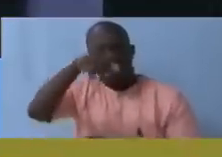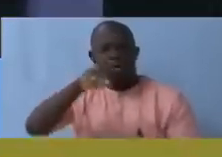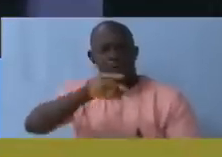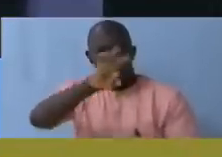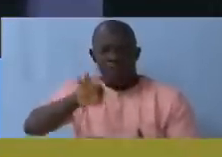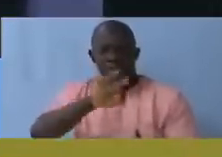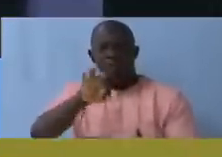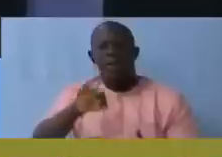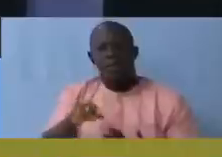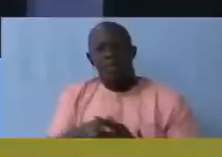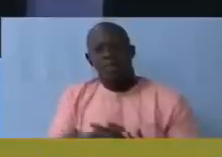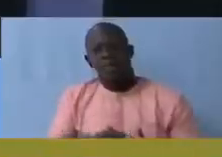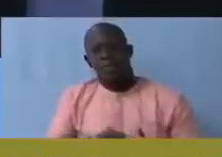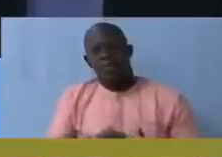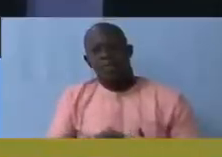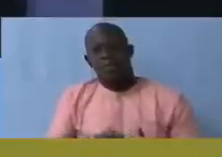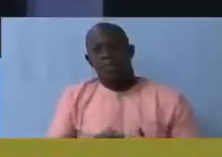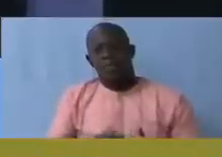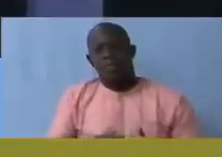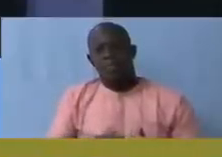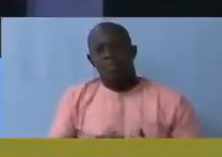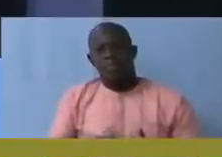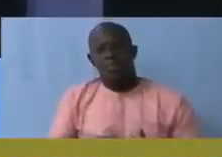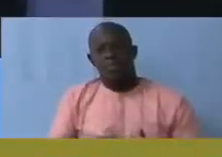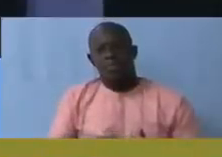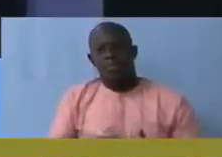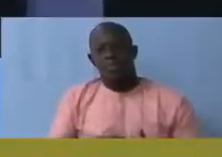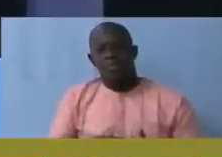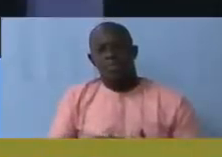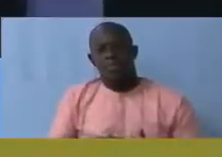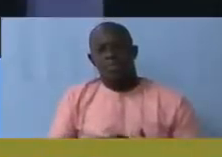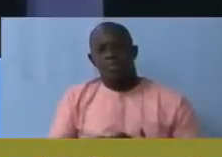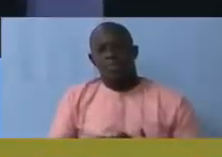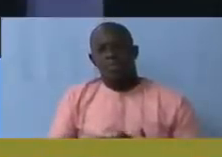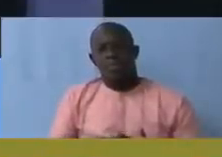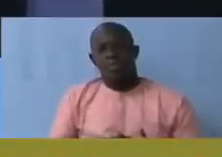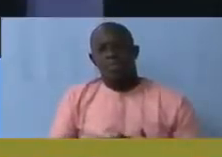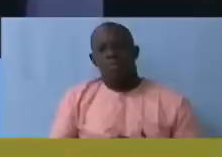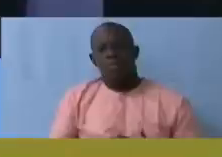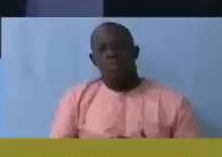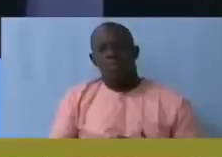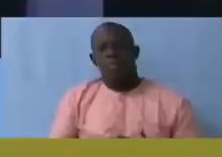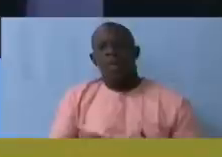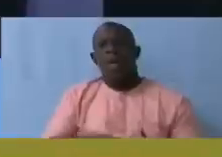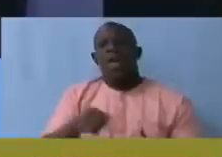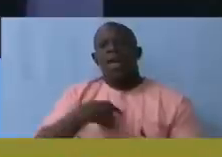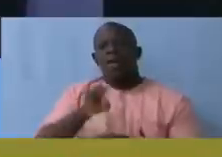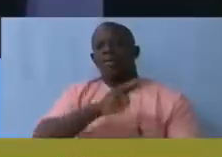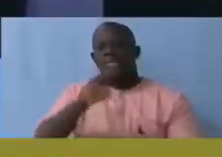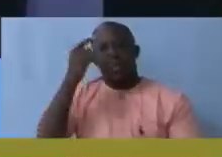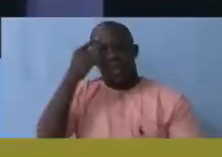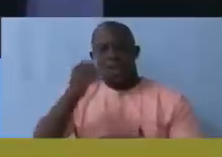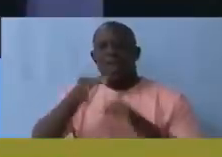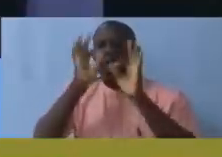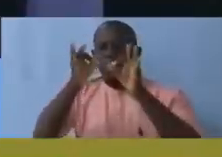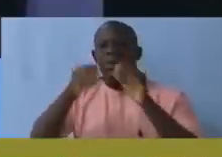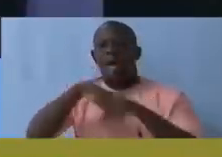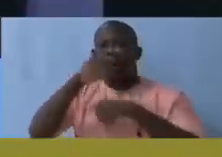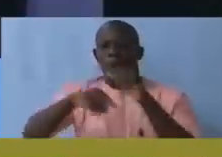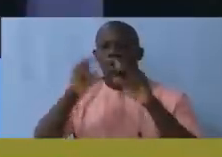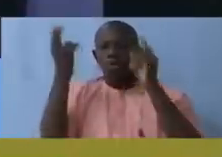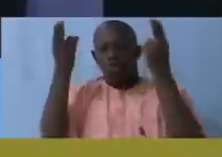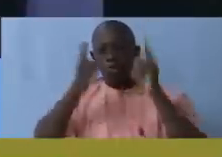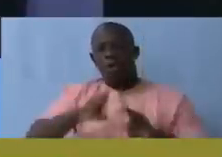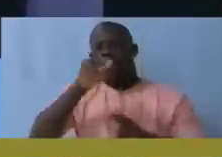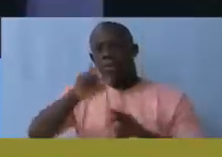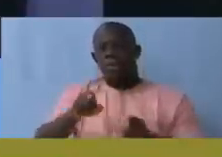I think I have already expressed that concern to the lead counsel, Mr. Falk. I told you the environment